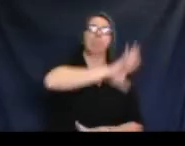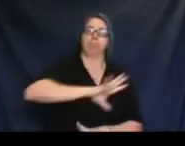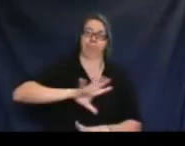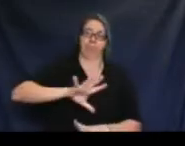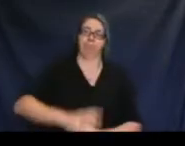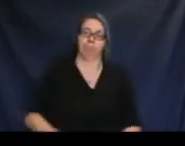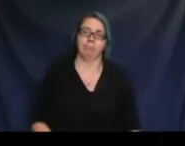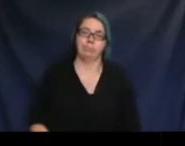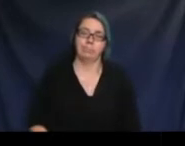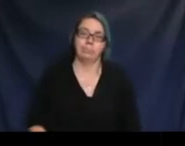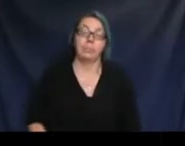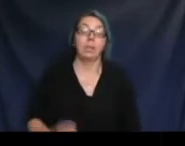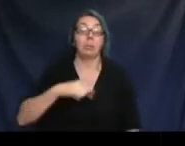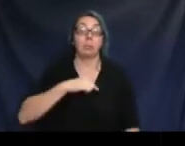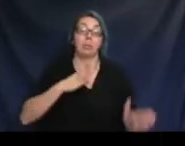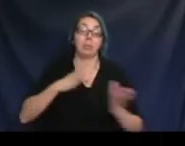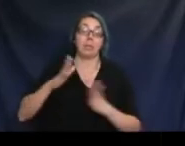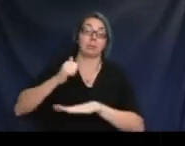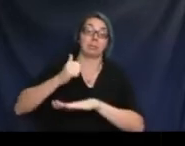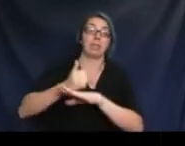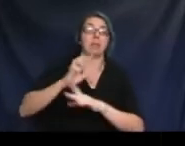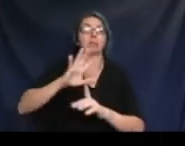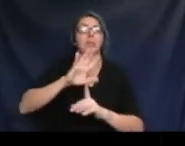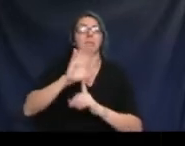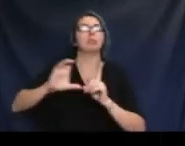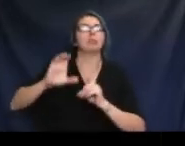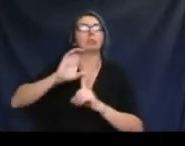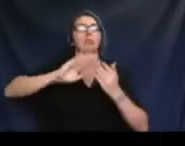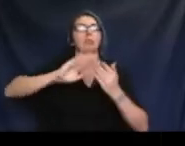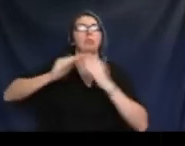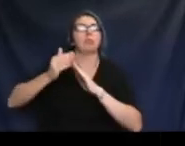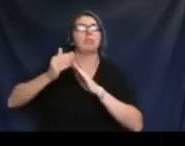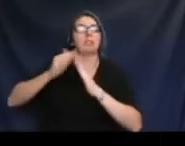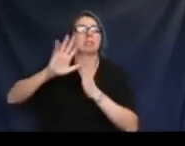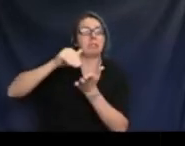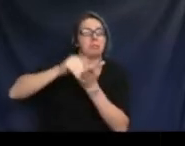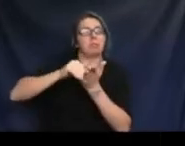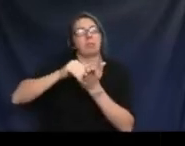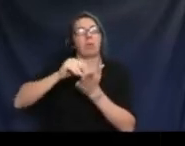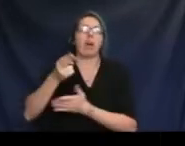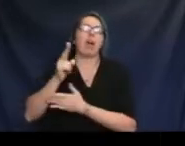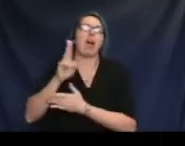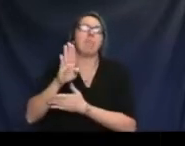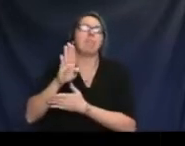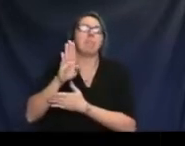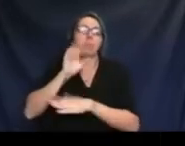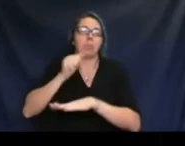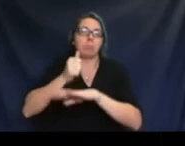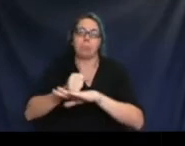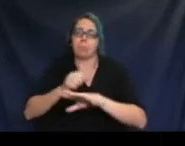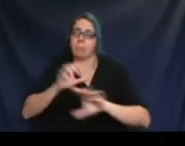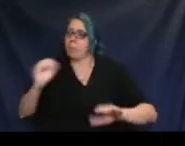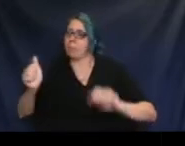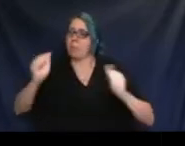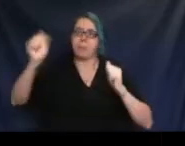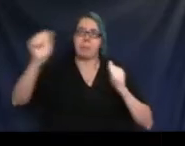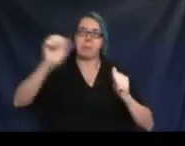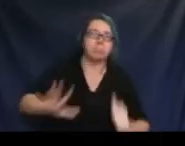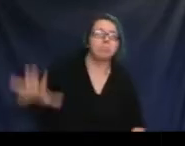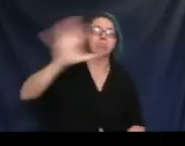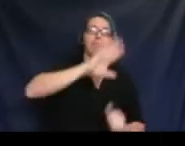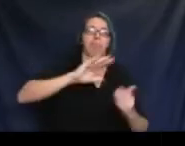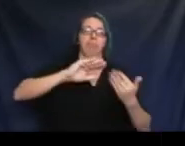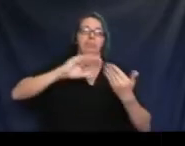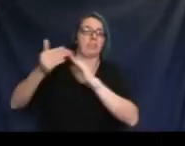hubs around the city that will become sort of headquarters for information on ArtworxTO, and we'll also have art programming within